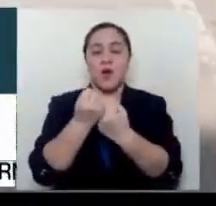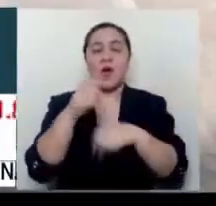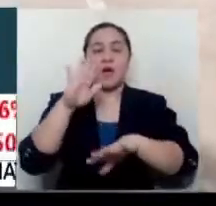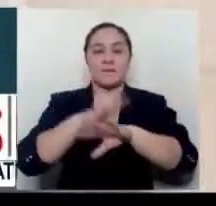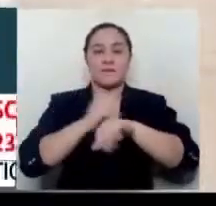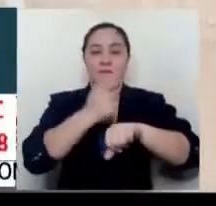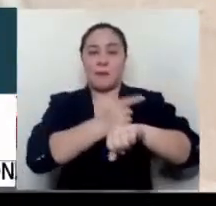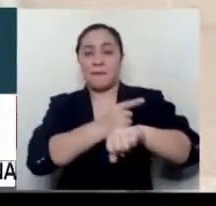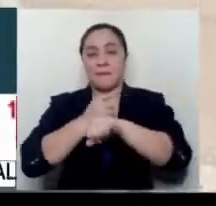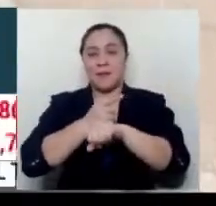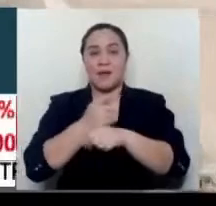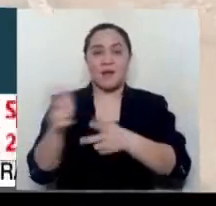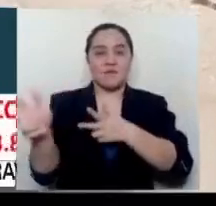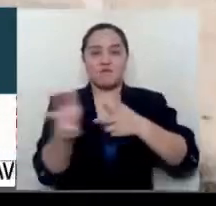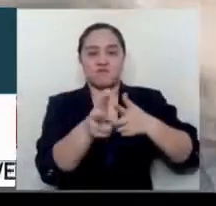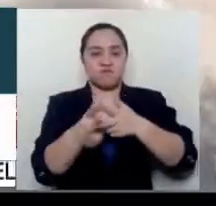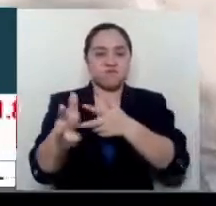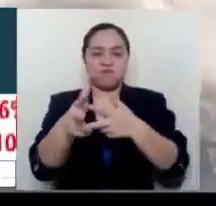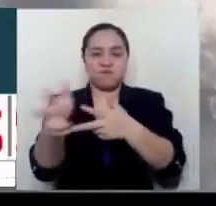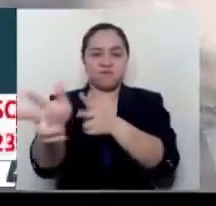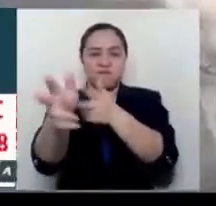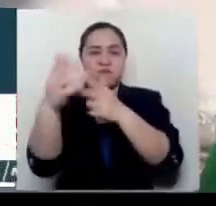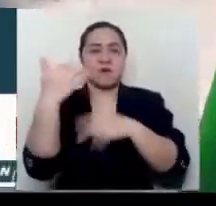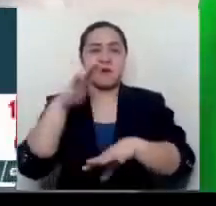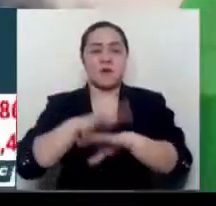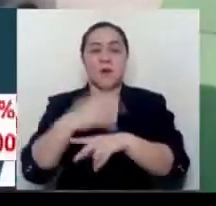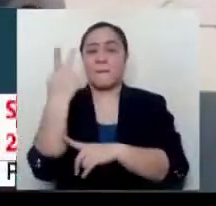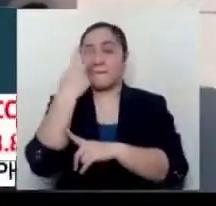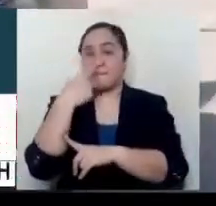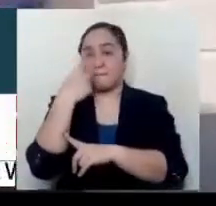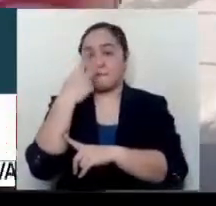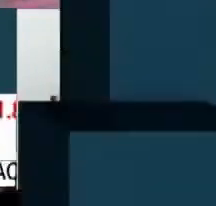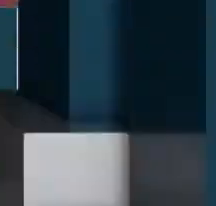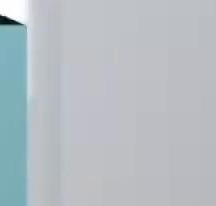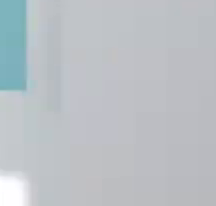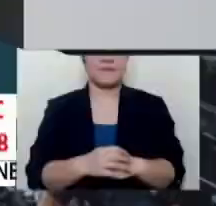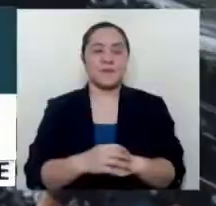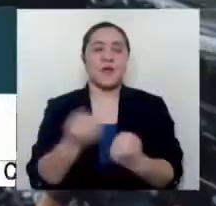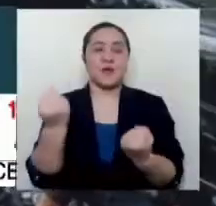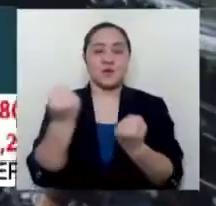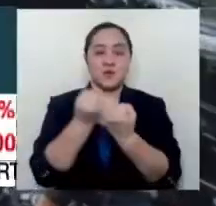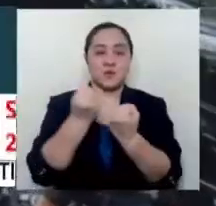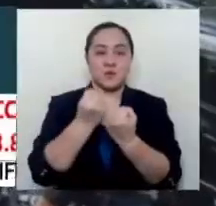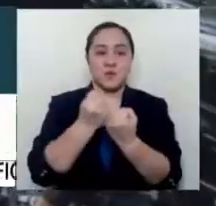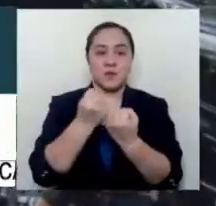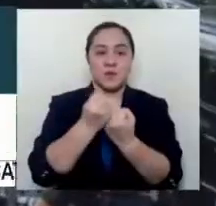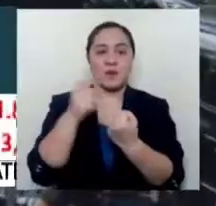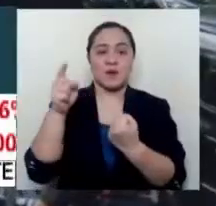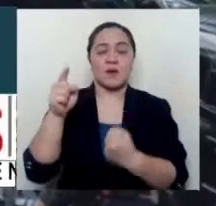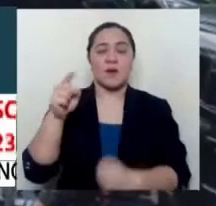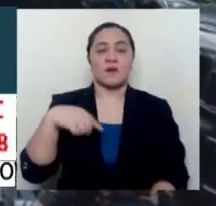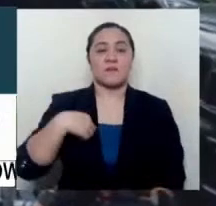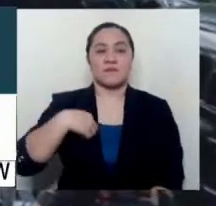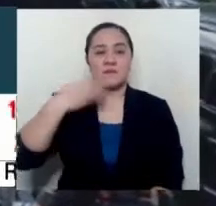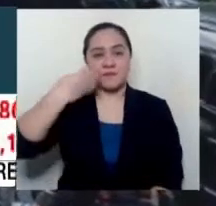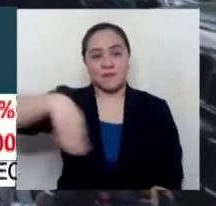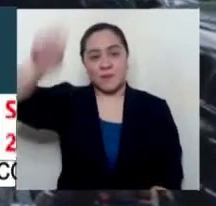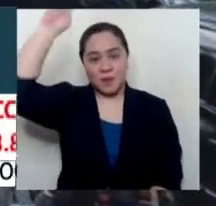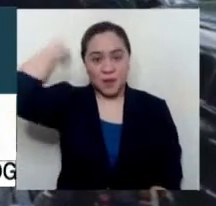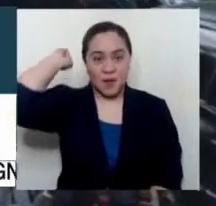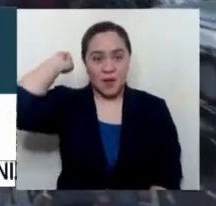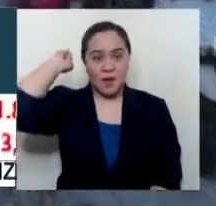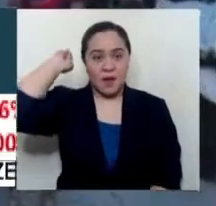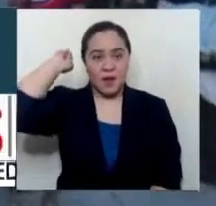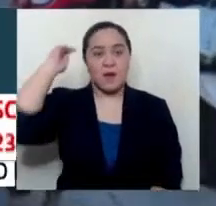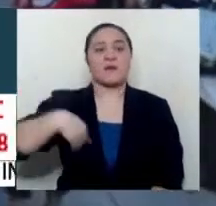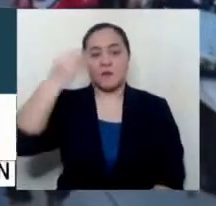with participants adorning their vehicles with pink ribbons. Meanwhile, the supporters of PDP Laban's presidential bet, Senator Ronald